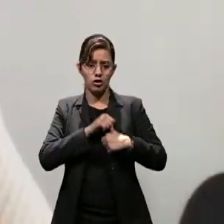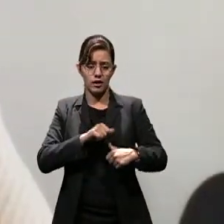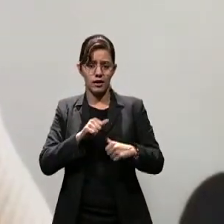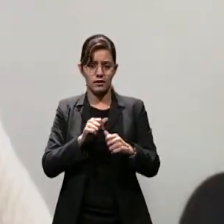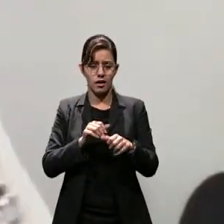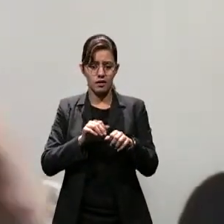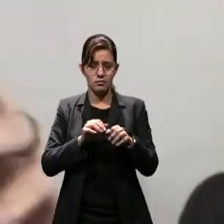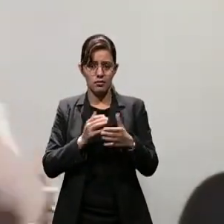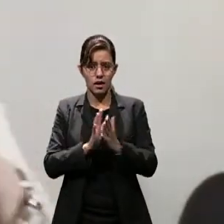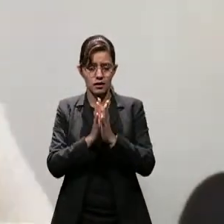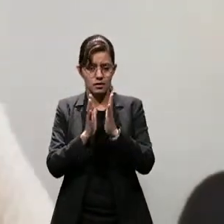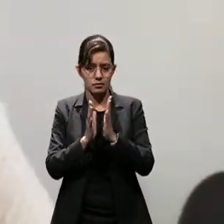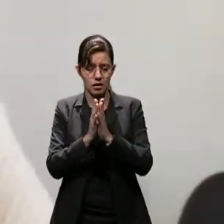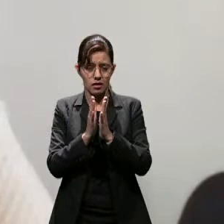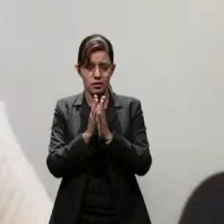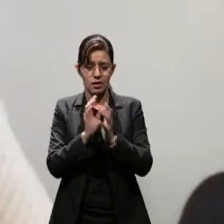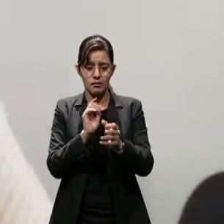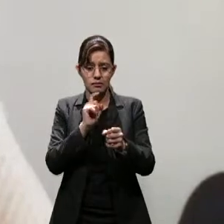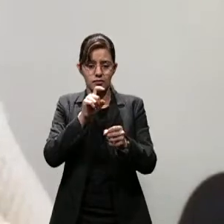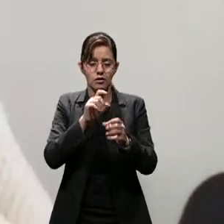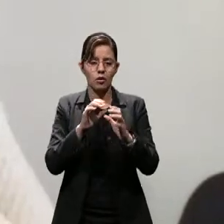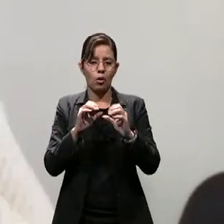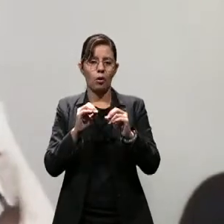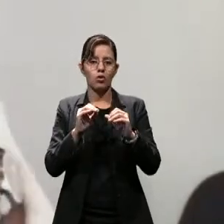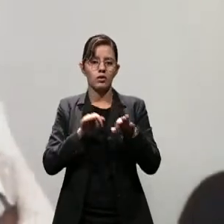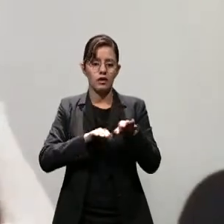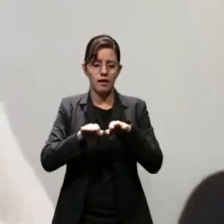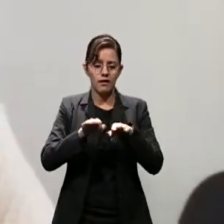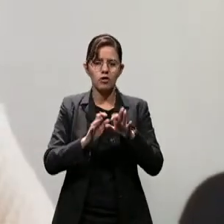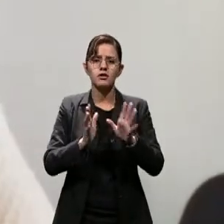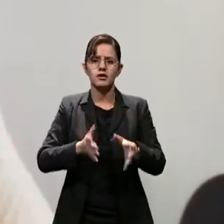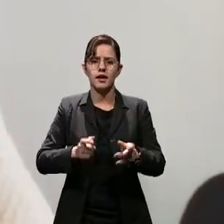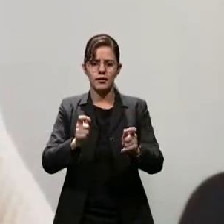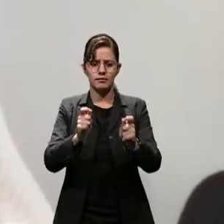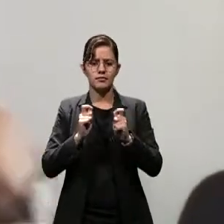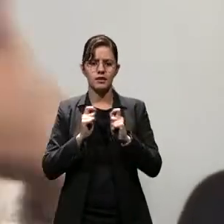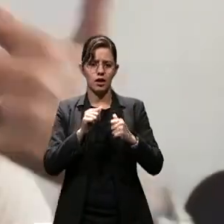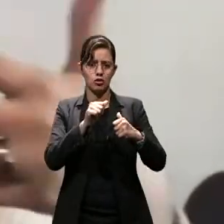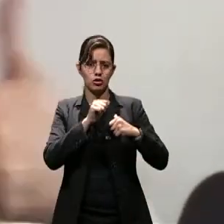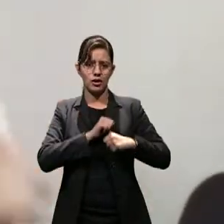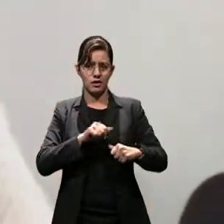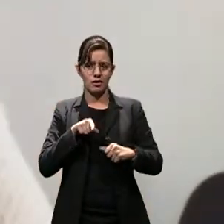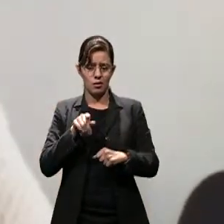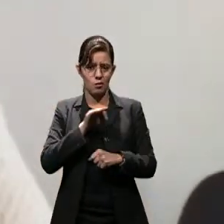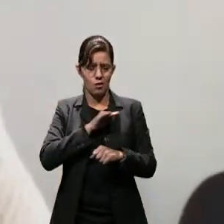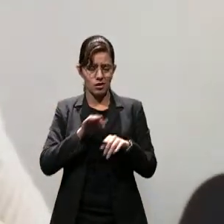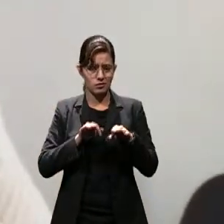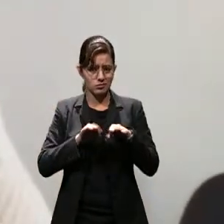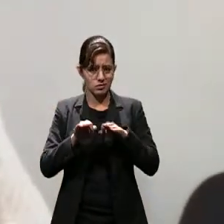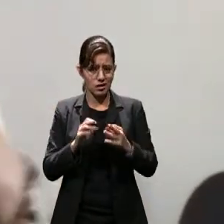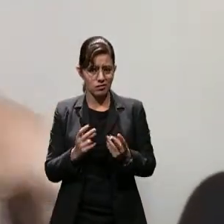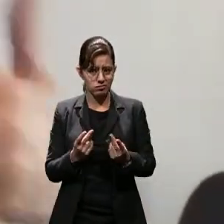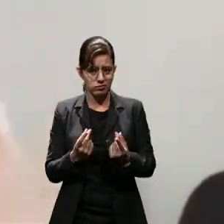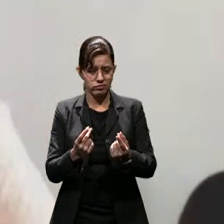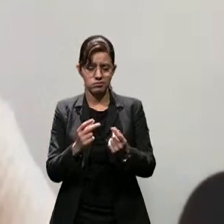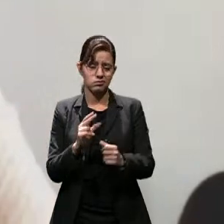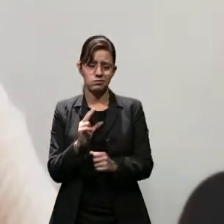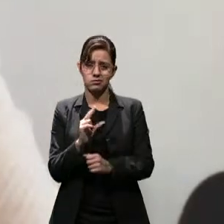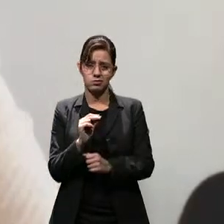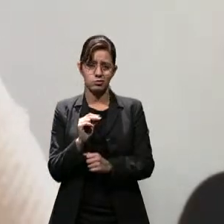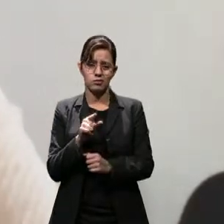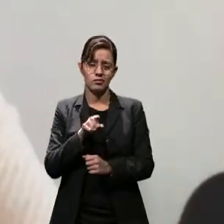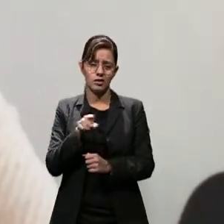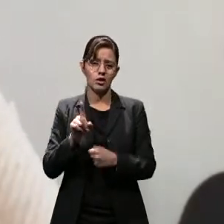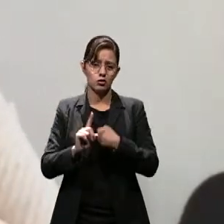this position, or they are not able to do it. So how are we going to remedy all these damages? It's not